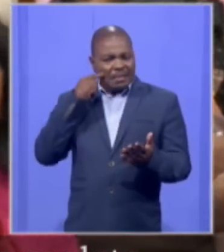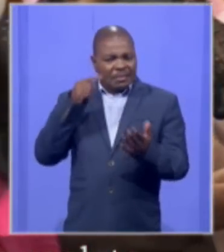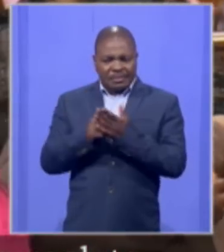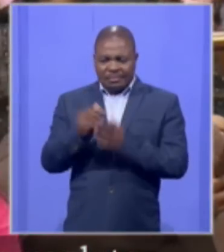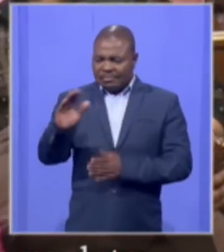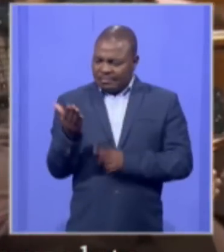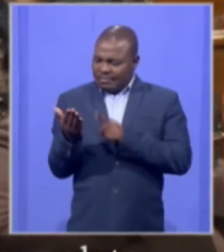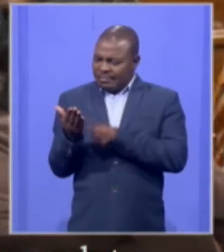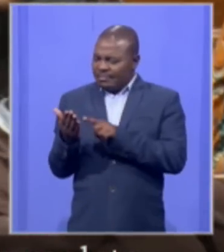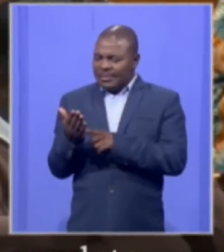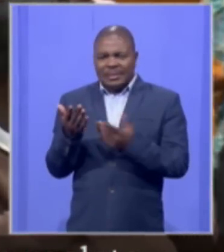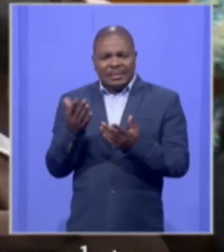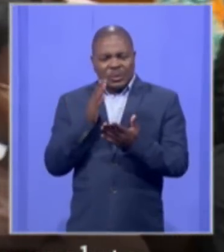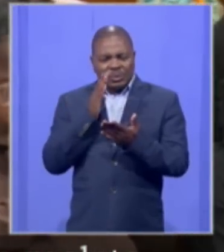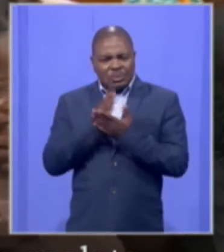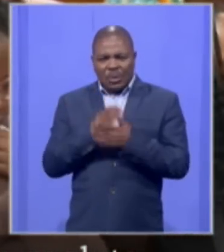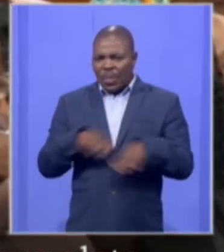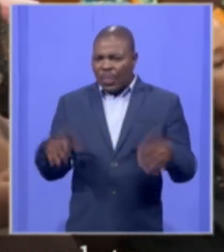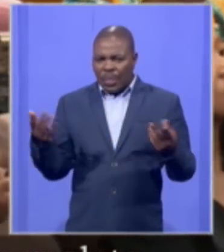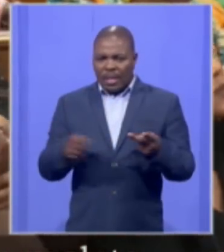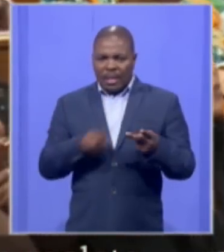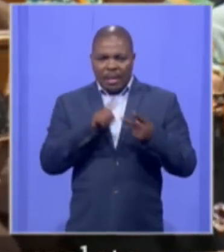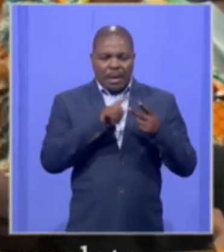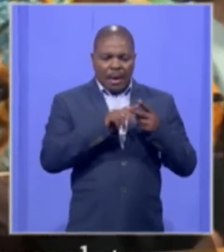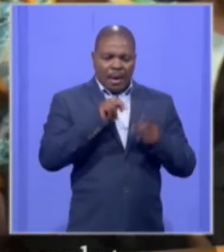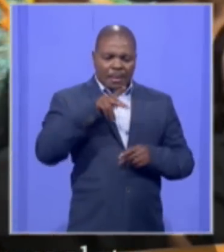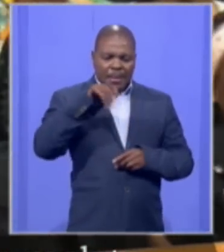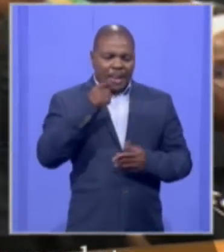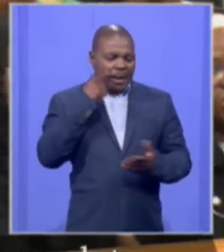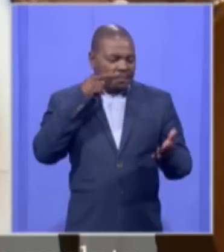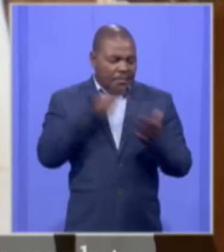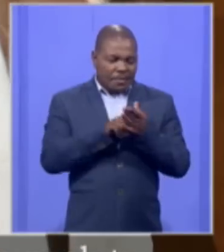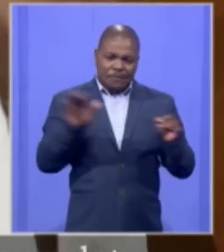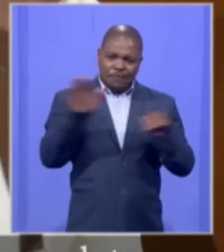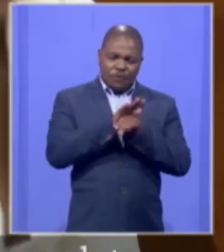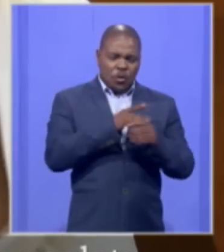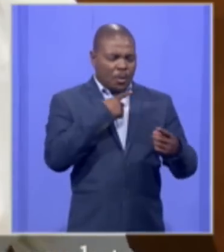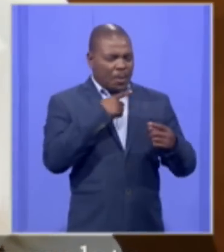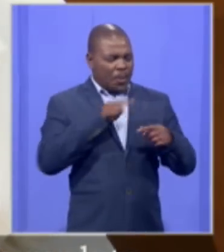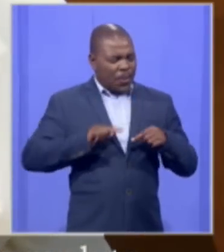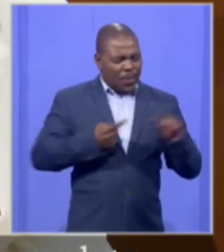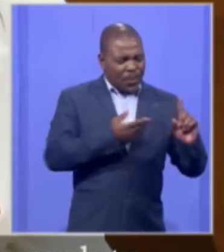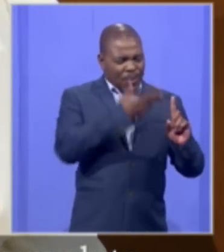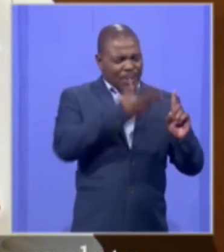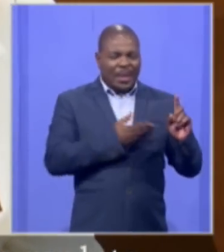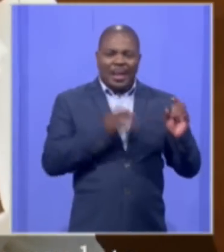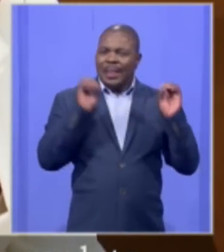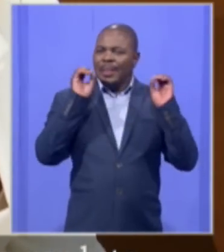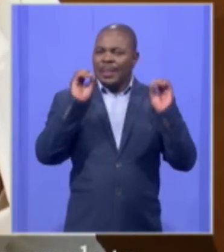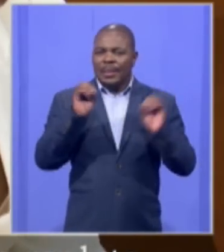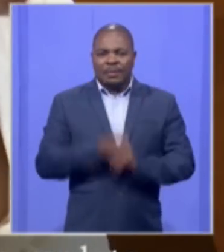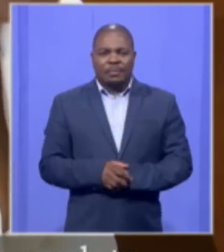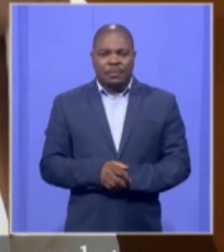ke bangongore ga se bona, mmušo o paletše ke go fa bohlatsi bjo bo kwagalago kgatlhanong le Omotoso molatong o. I'm of the view, in the